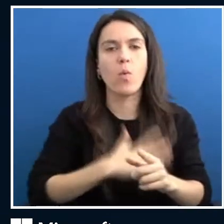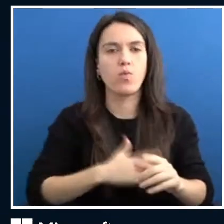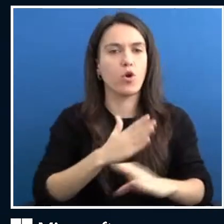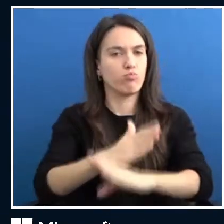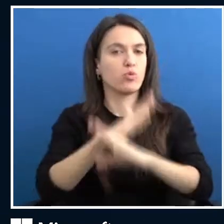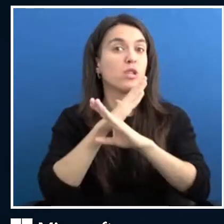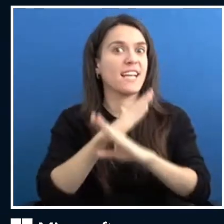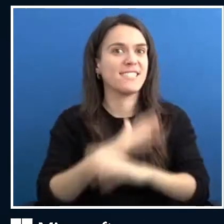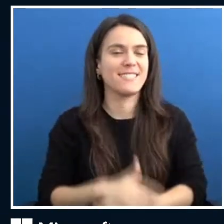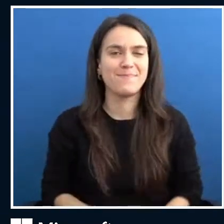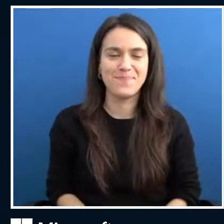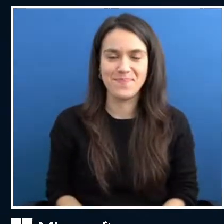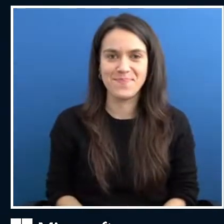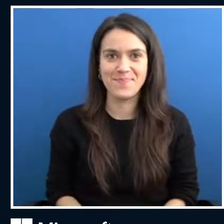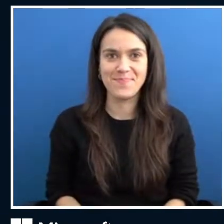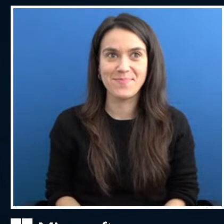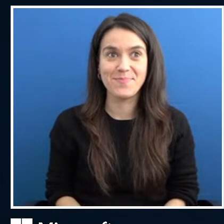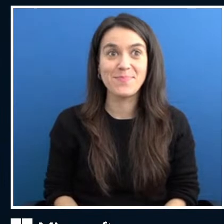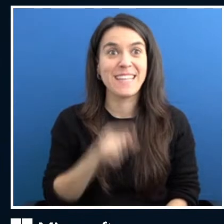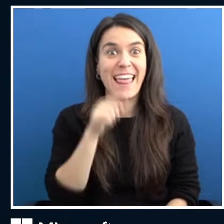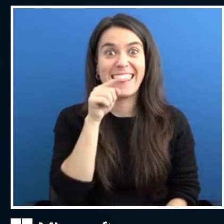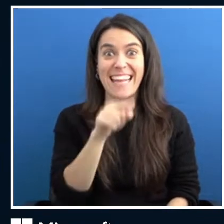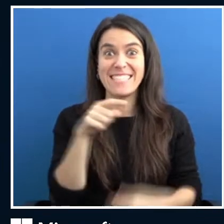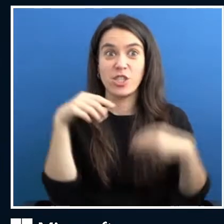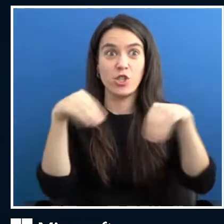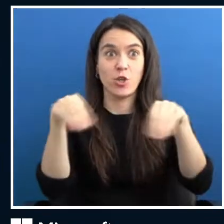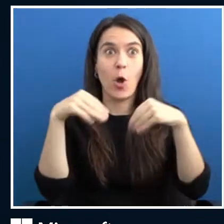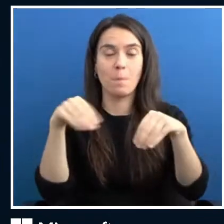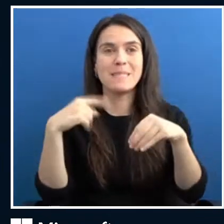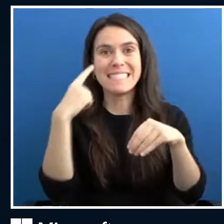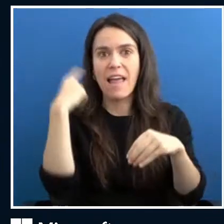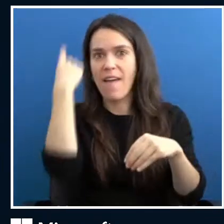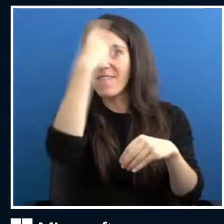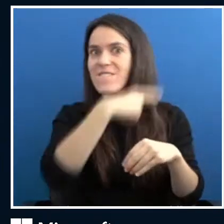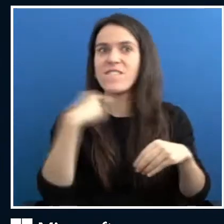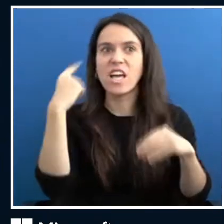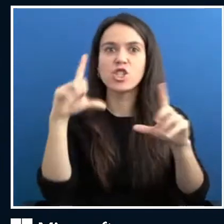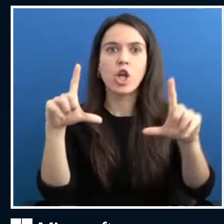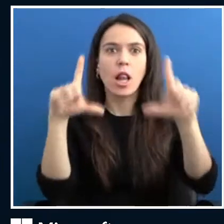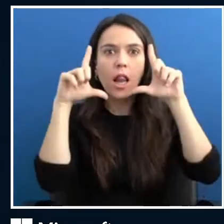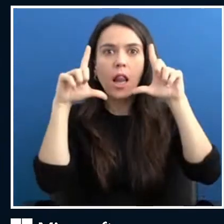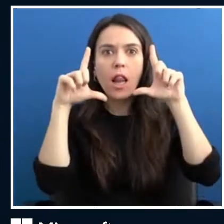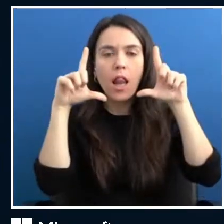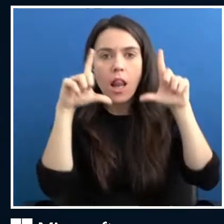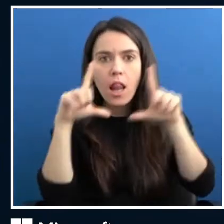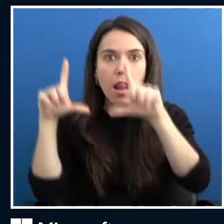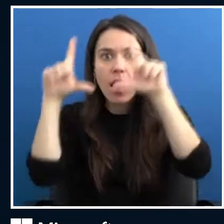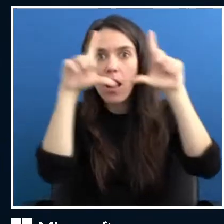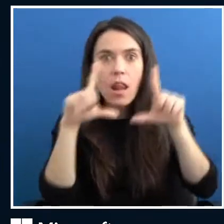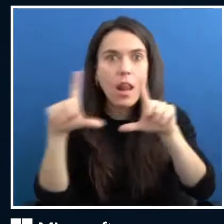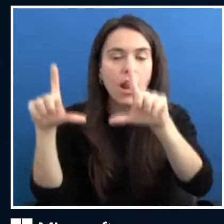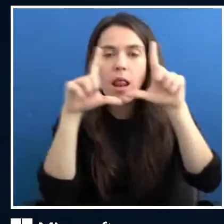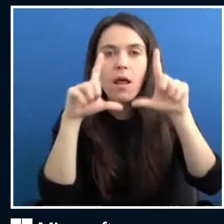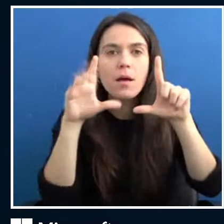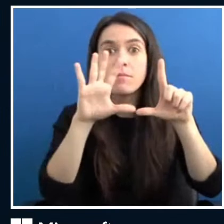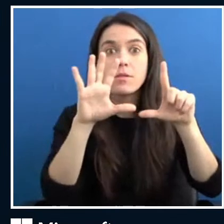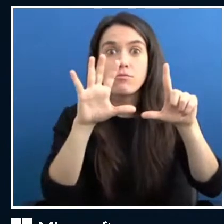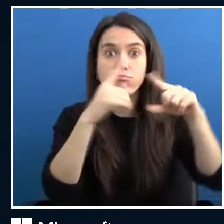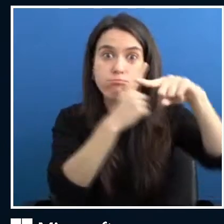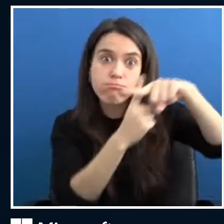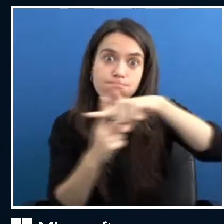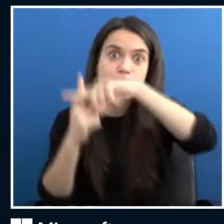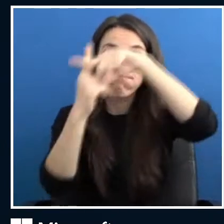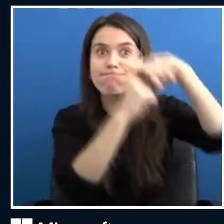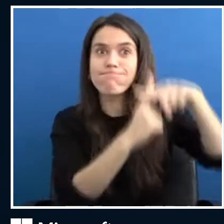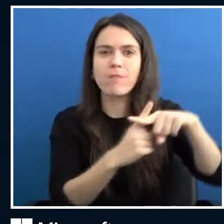So this drugstore matched facial images of customers in their store to those who were previously